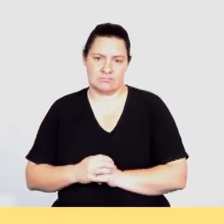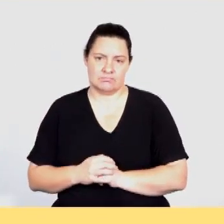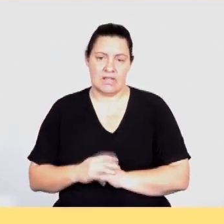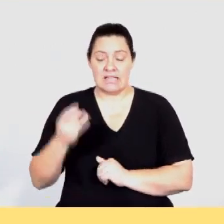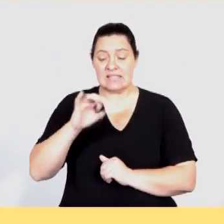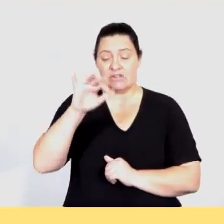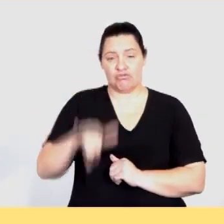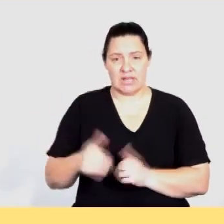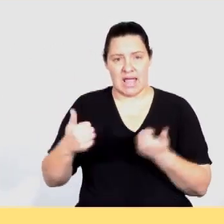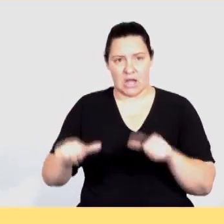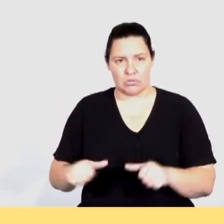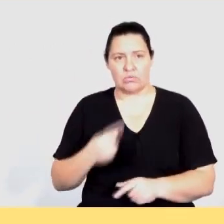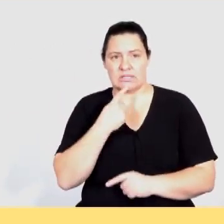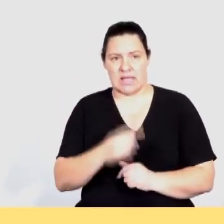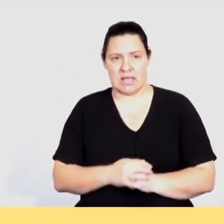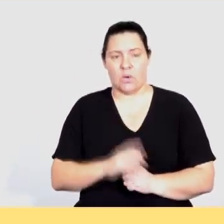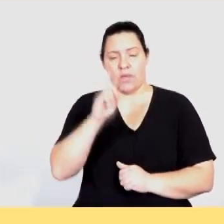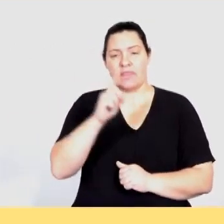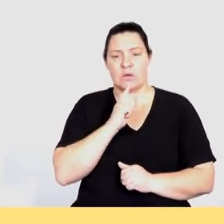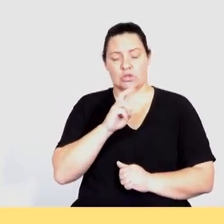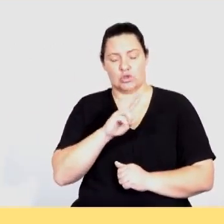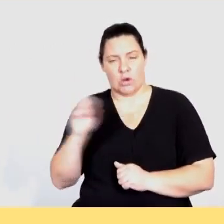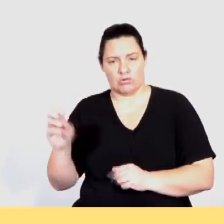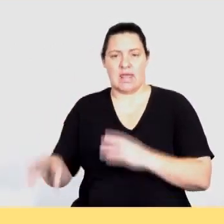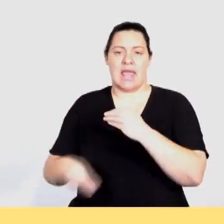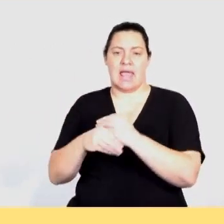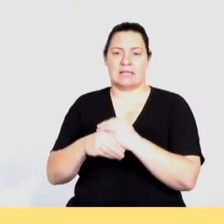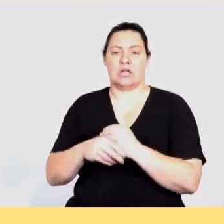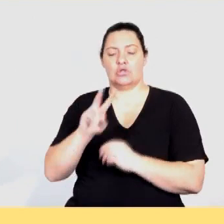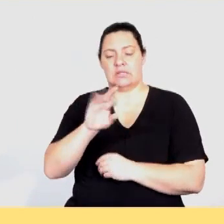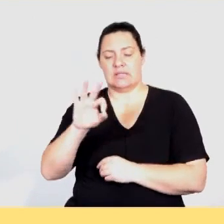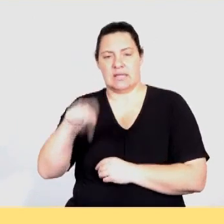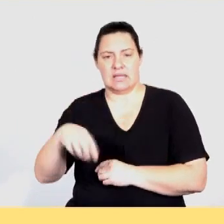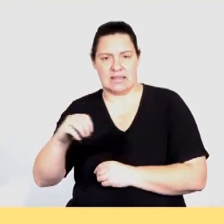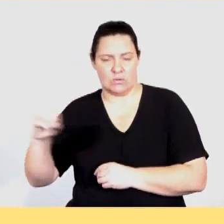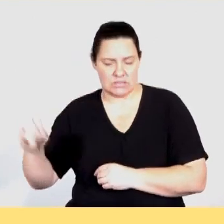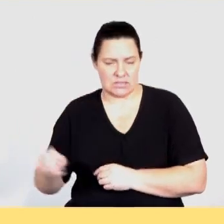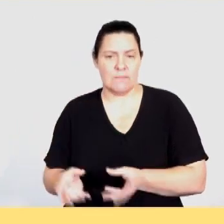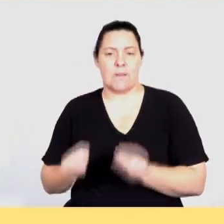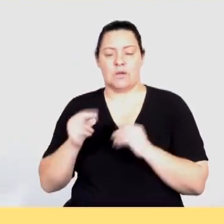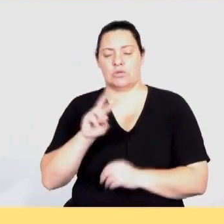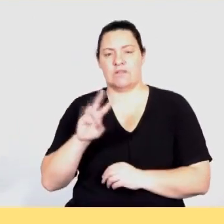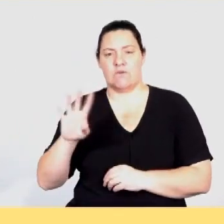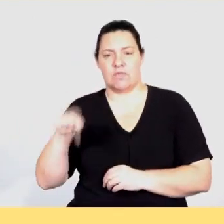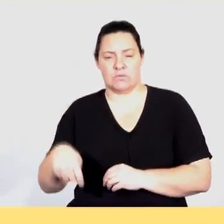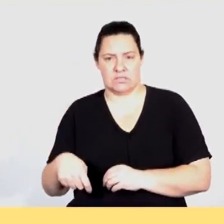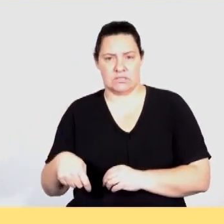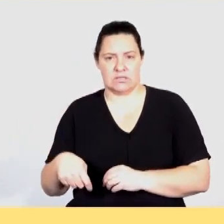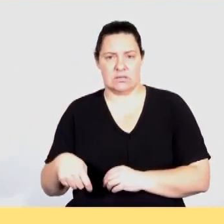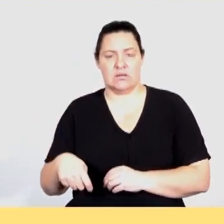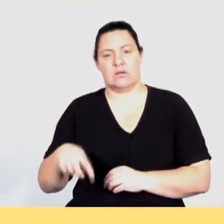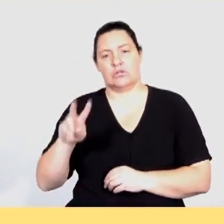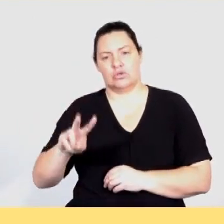2,600. And in your sundry accounts, you should then say 1,200 plus your 23,000. That will give you